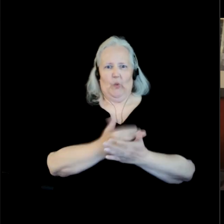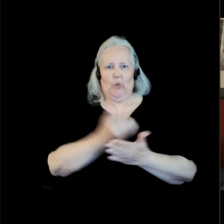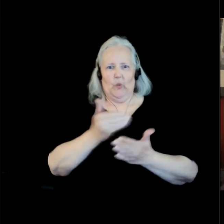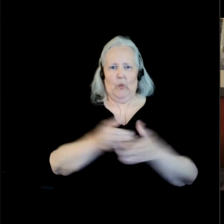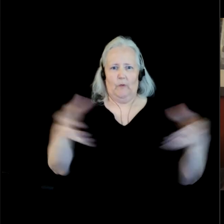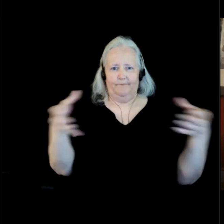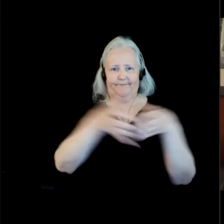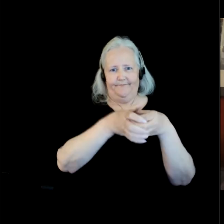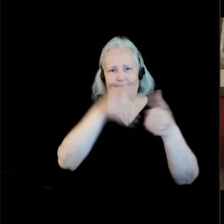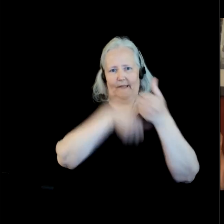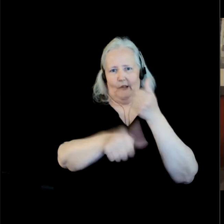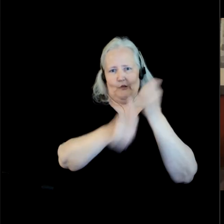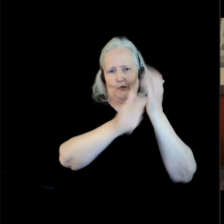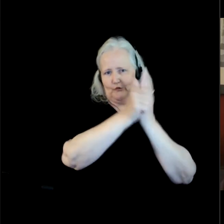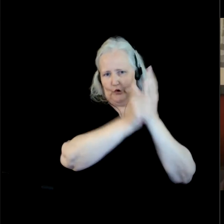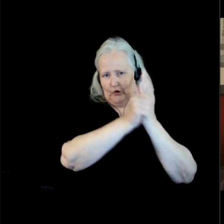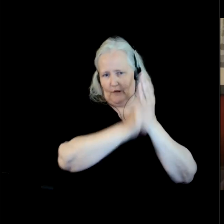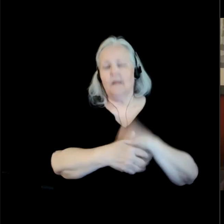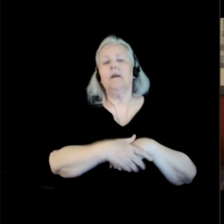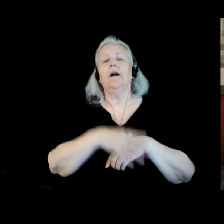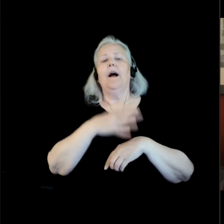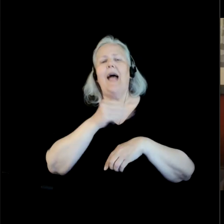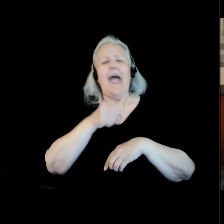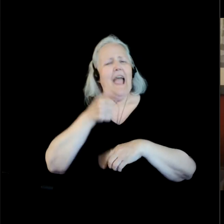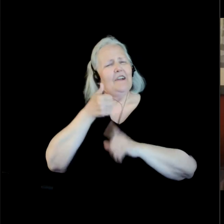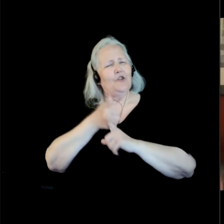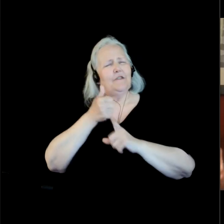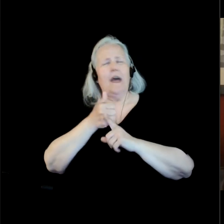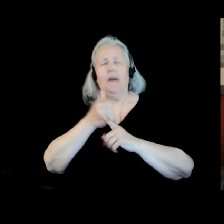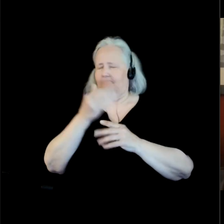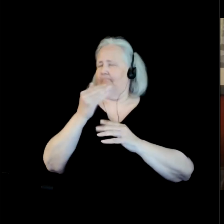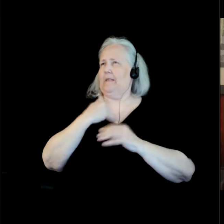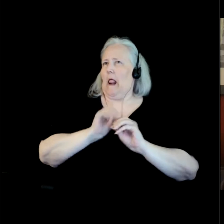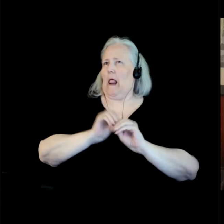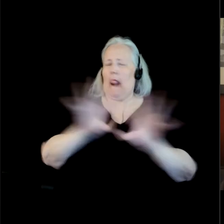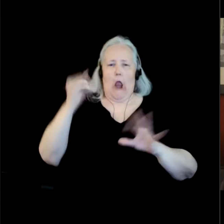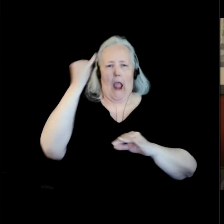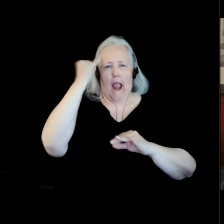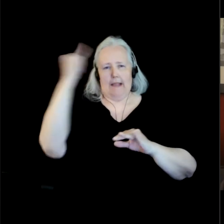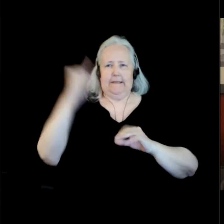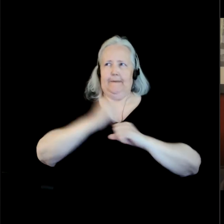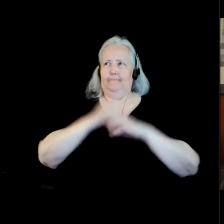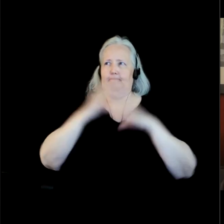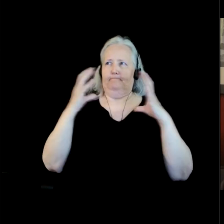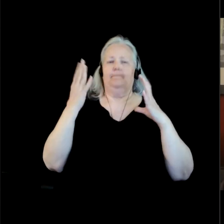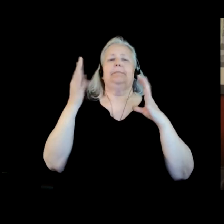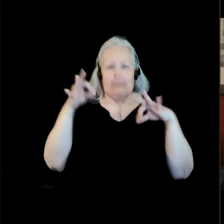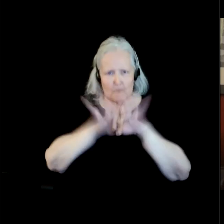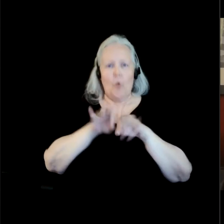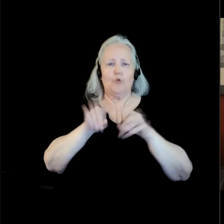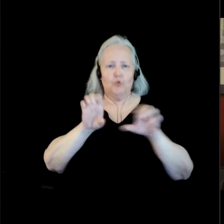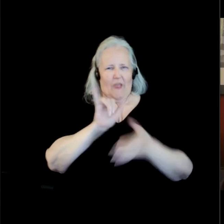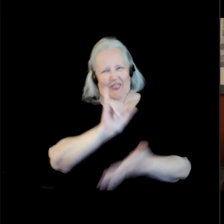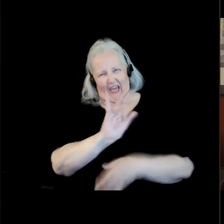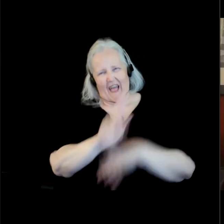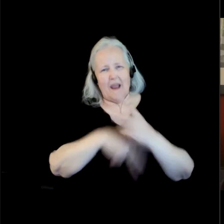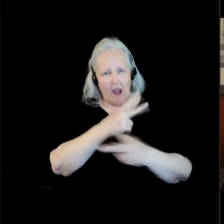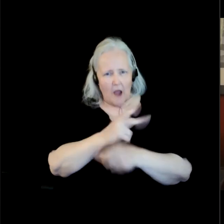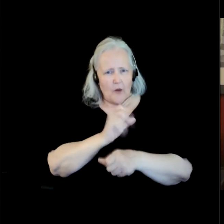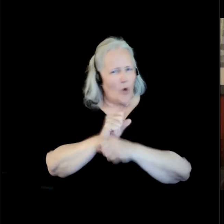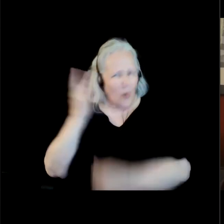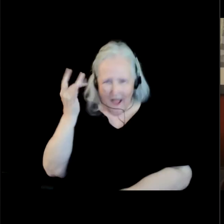journal, and also someone who has a clear vision for why it is important to do this kind of work and how this kind of